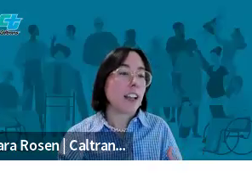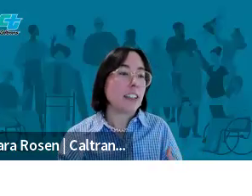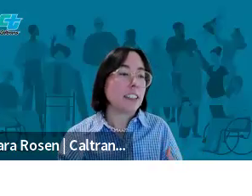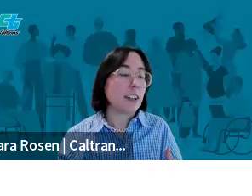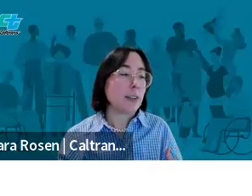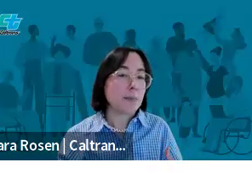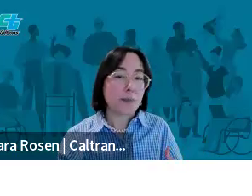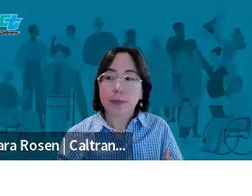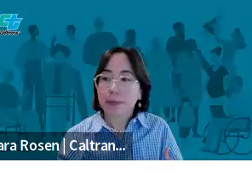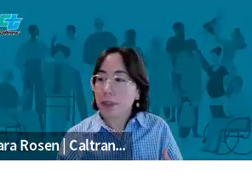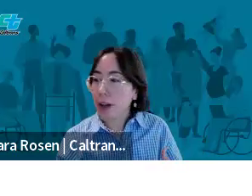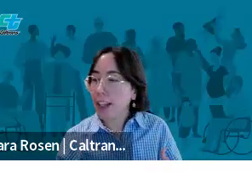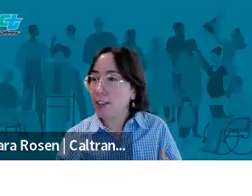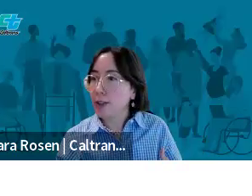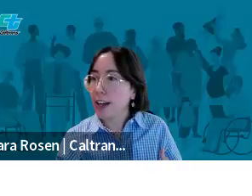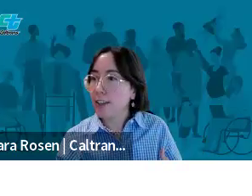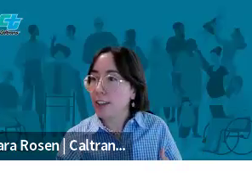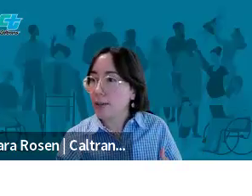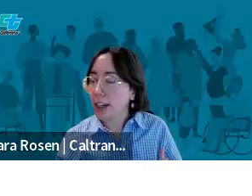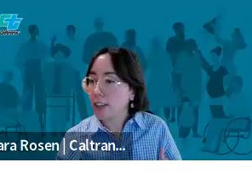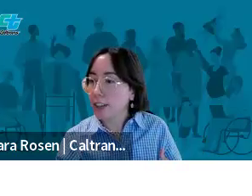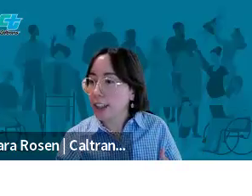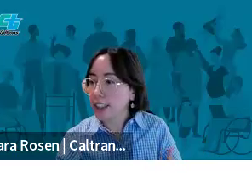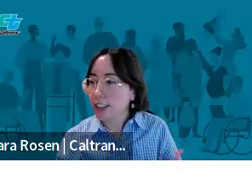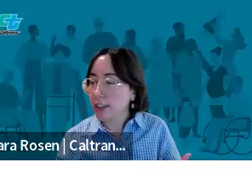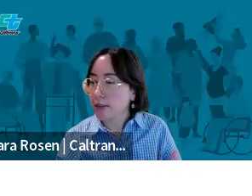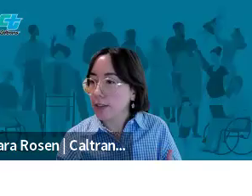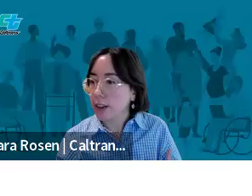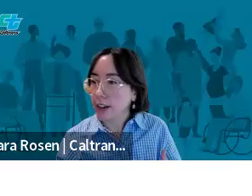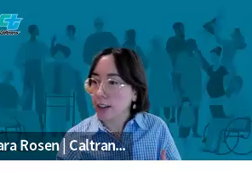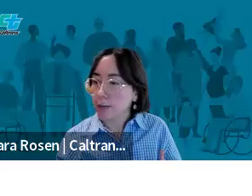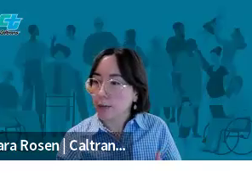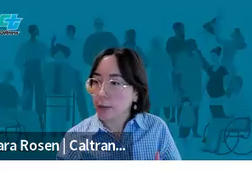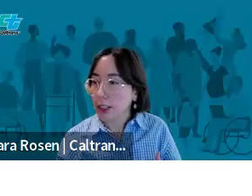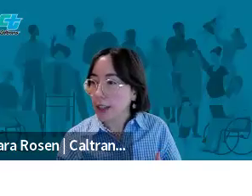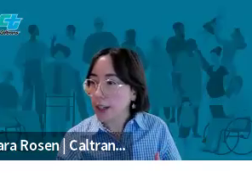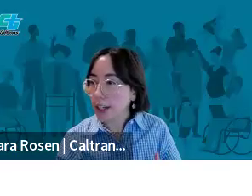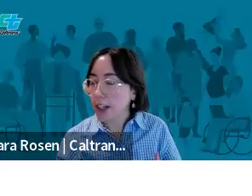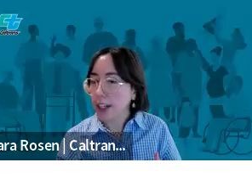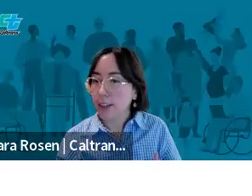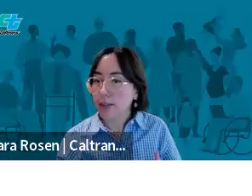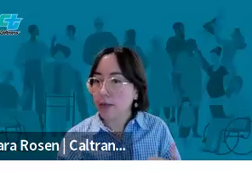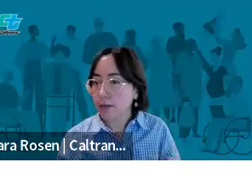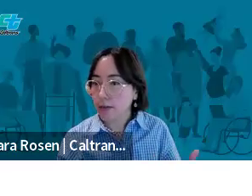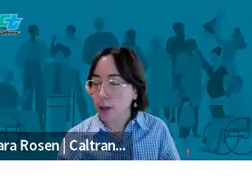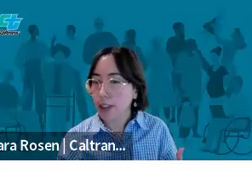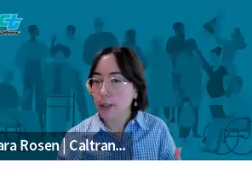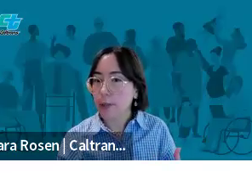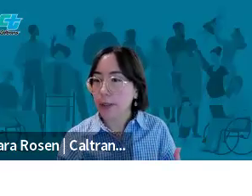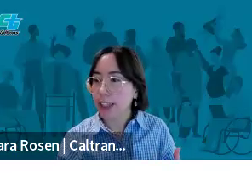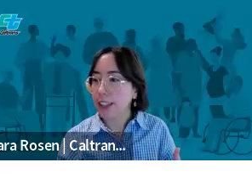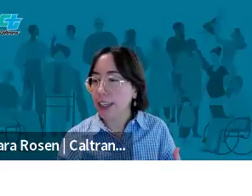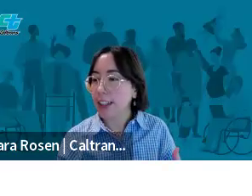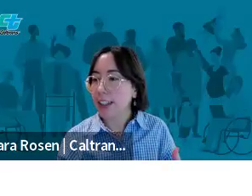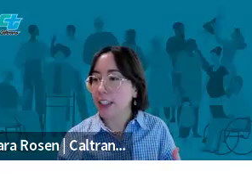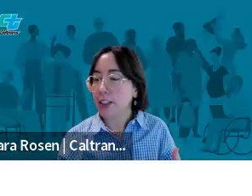these surveys. So I do have kind of a list of our preliminary folks that